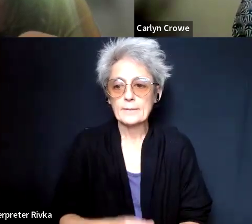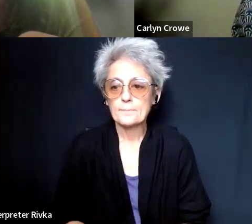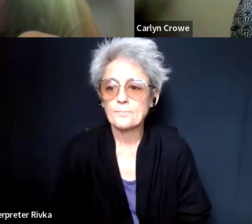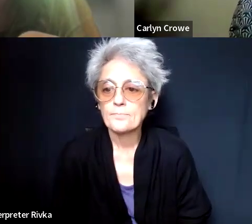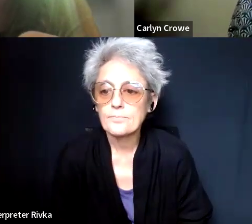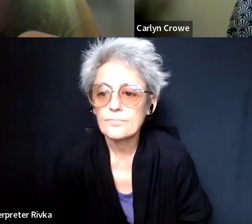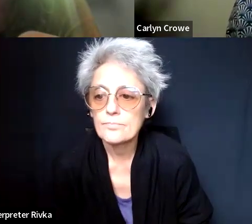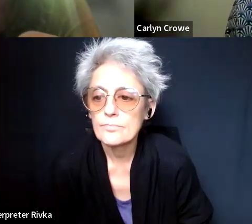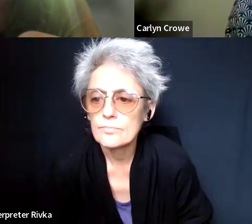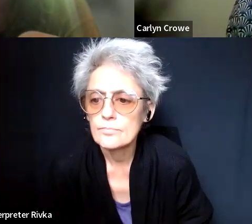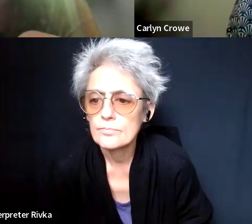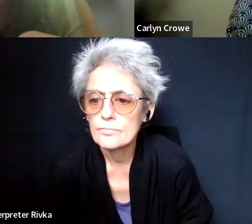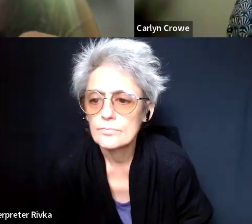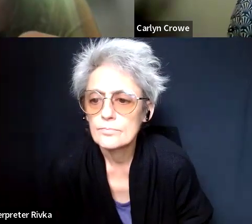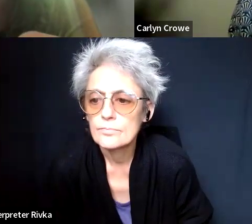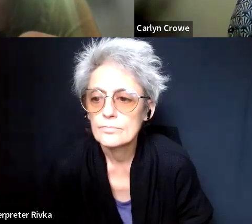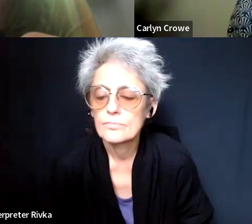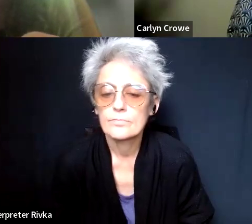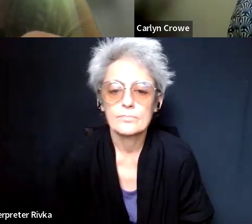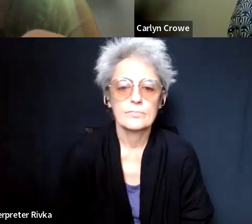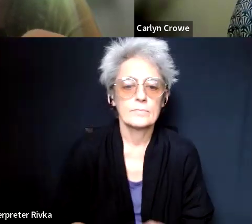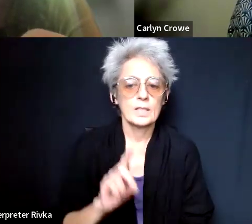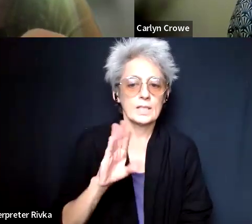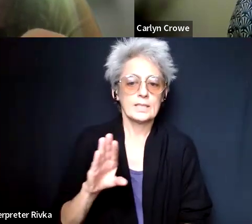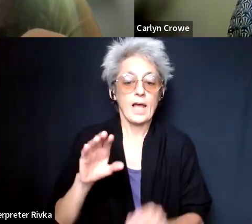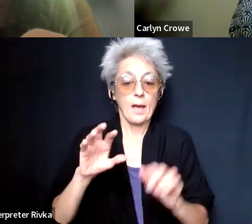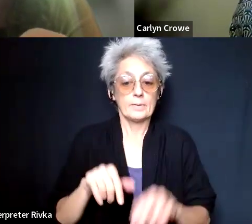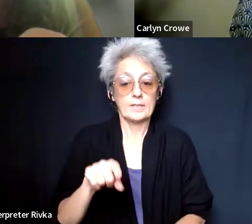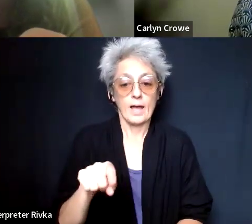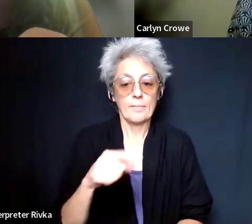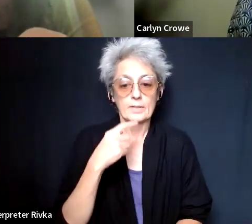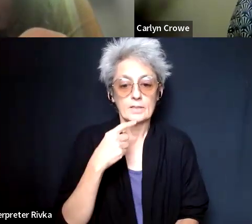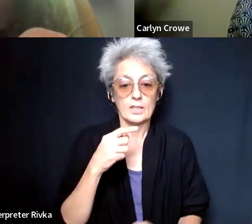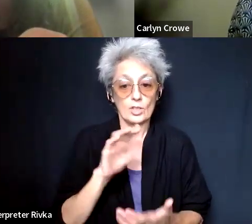And Deb put in the chat, does anyone know if schools are not required to educate